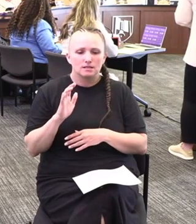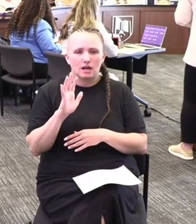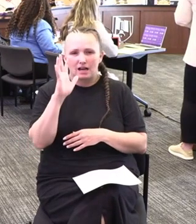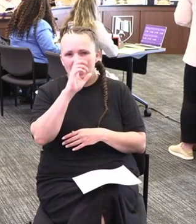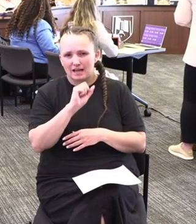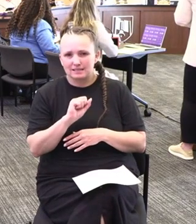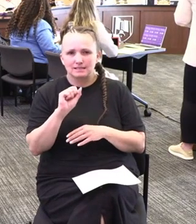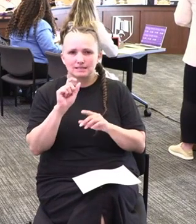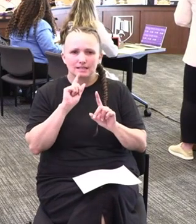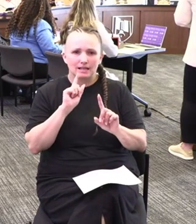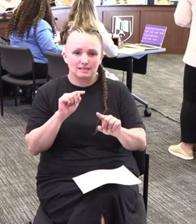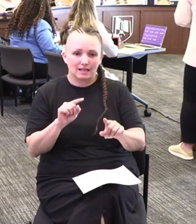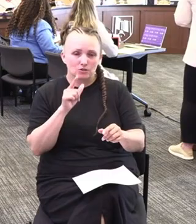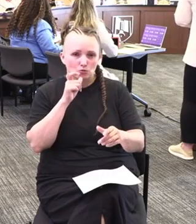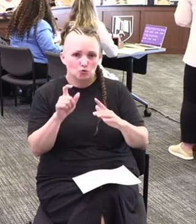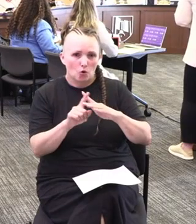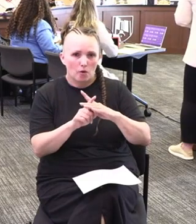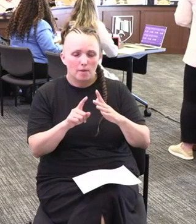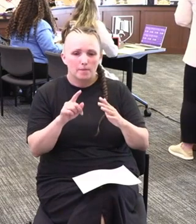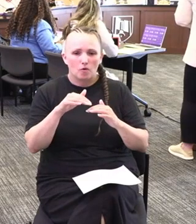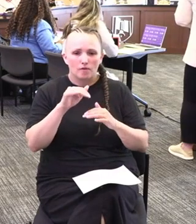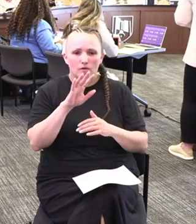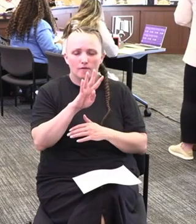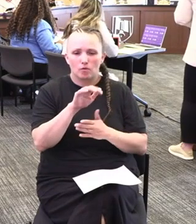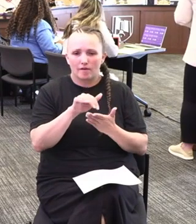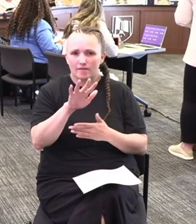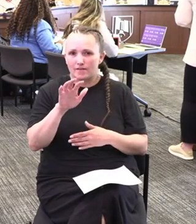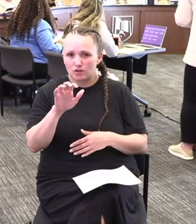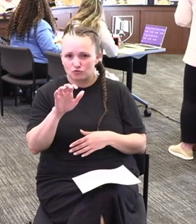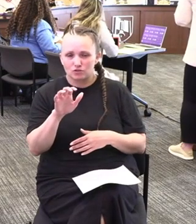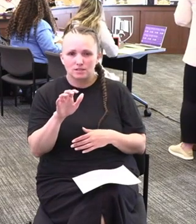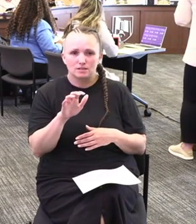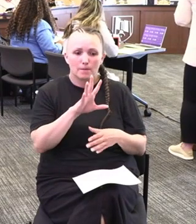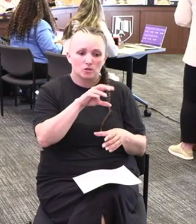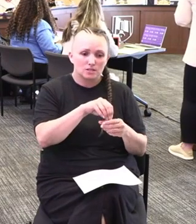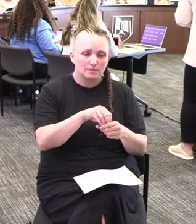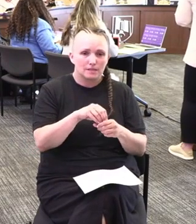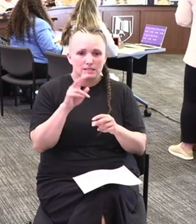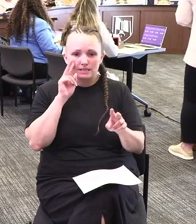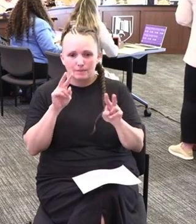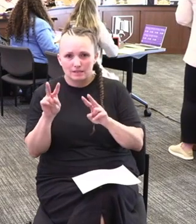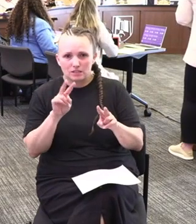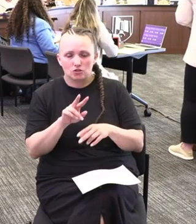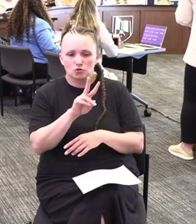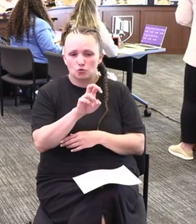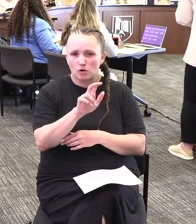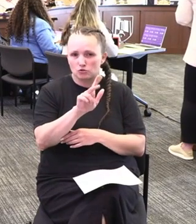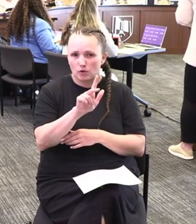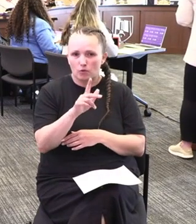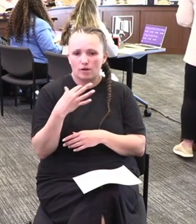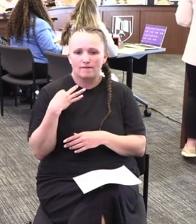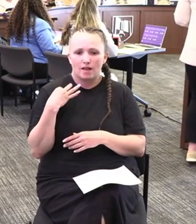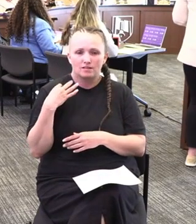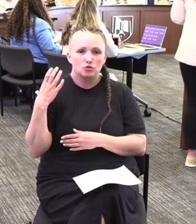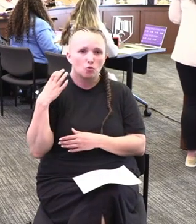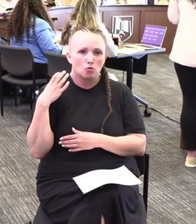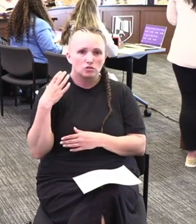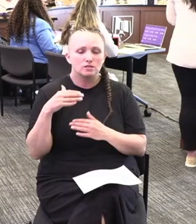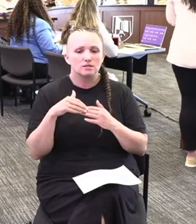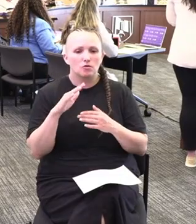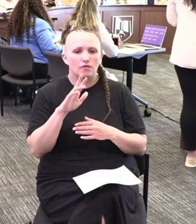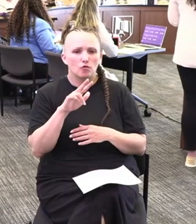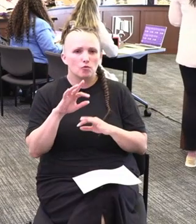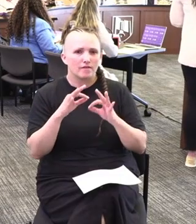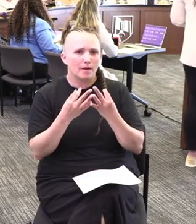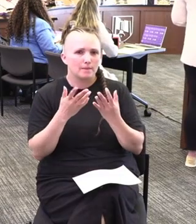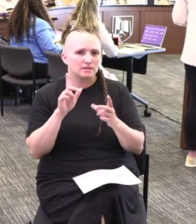over 4,500 participants and spectators, 23 volunteer coaches, and over 35 families have attended our Family Day